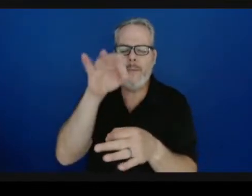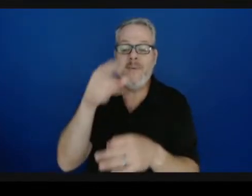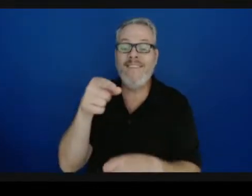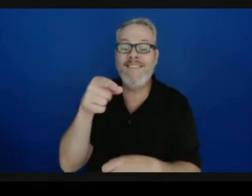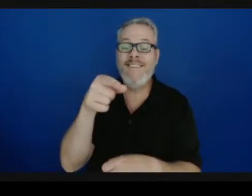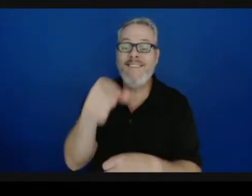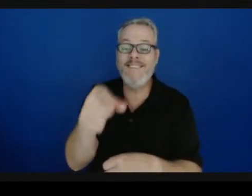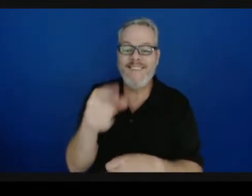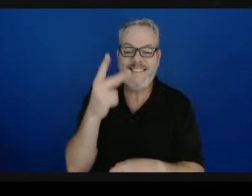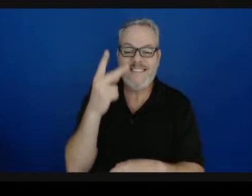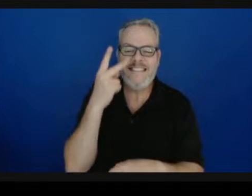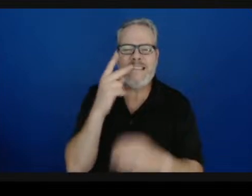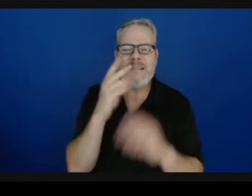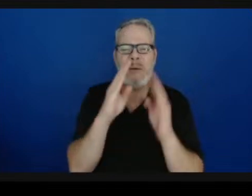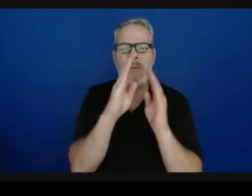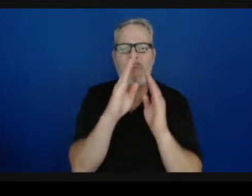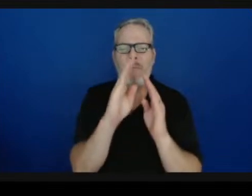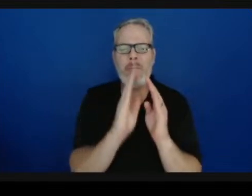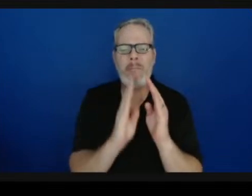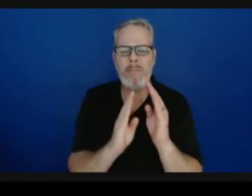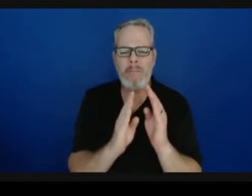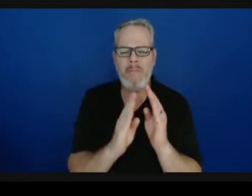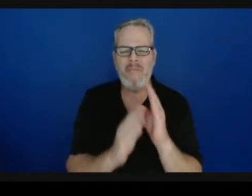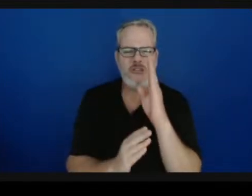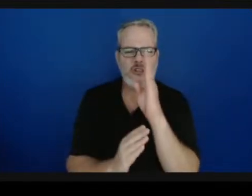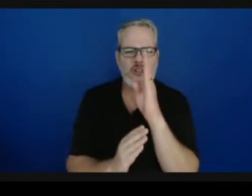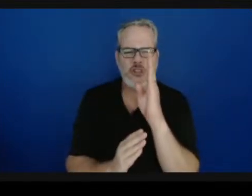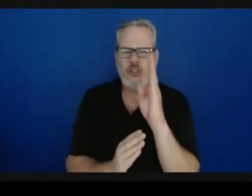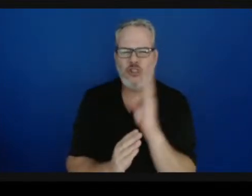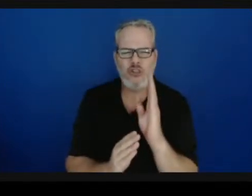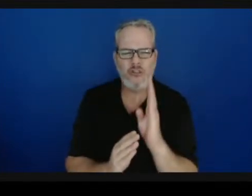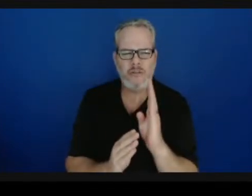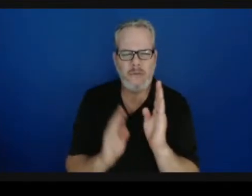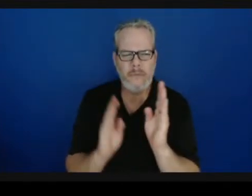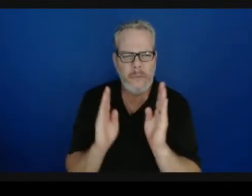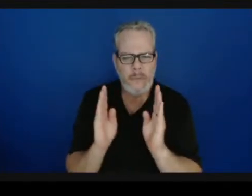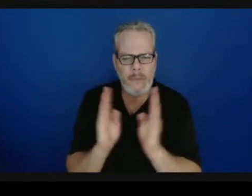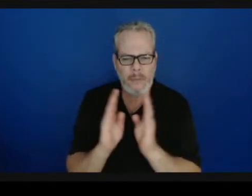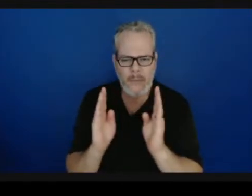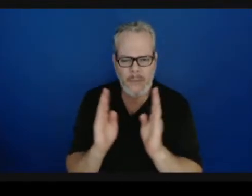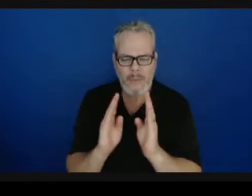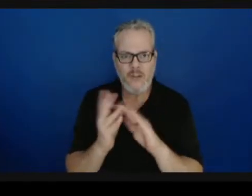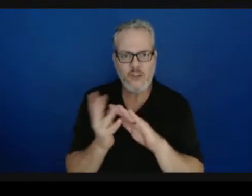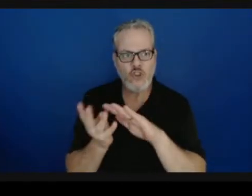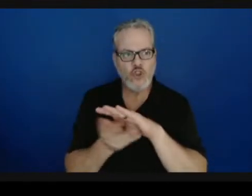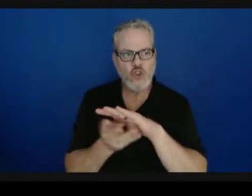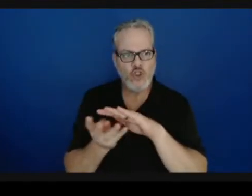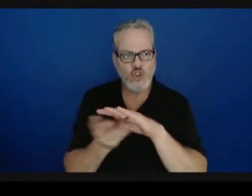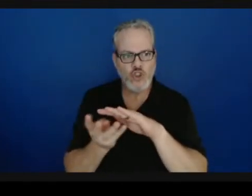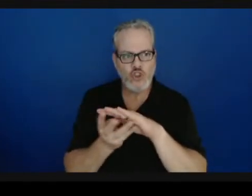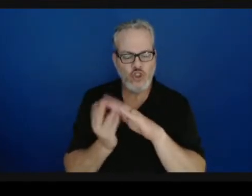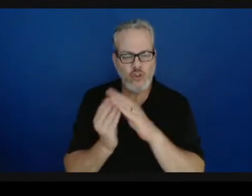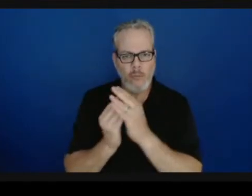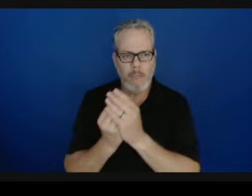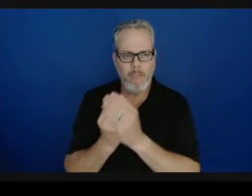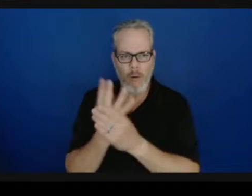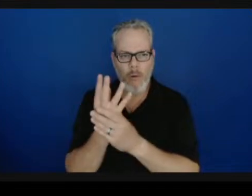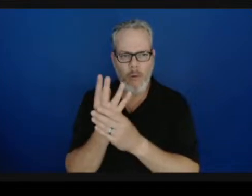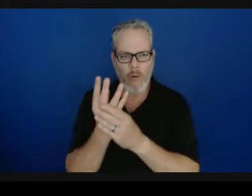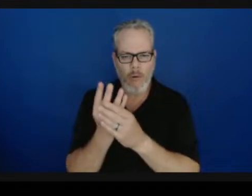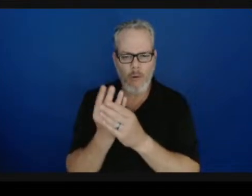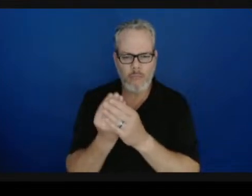And it's just a little crack on a crater wall there. So likely the lava found its way into that little crack, and maybe some vegetation is in there burning